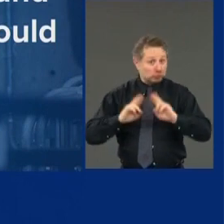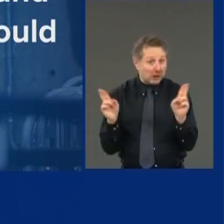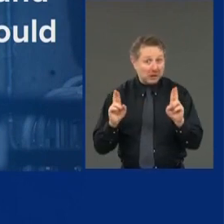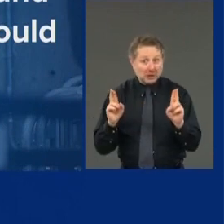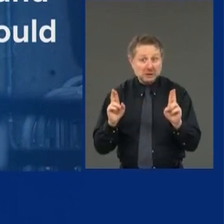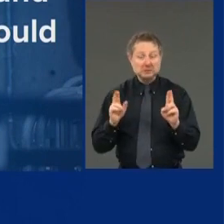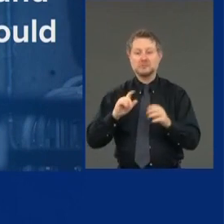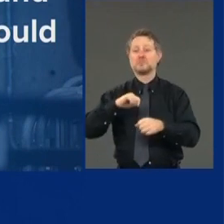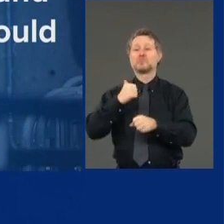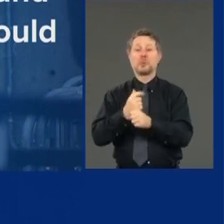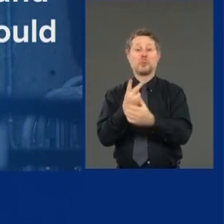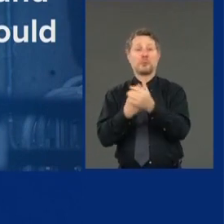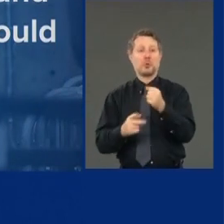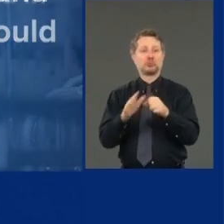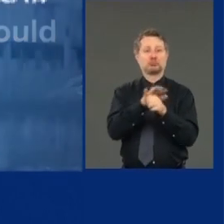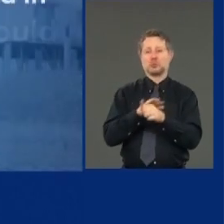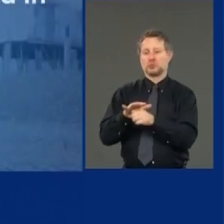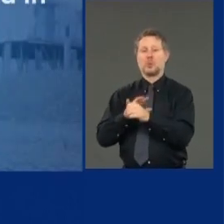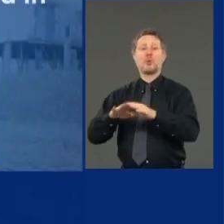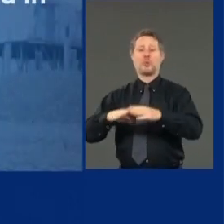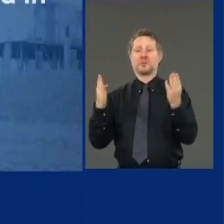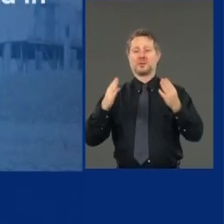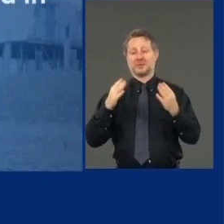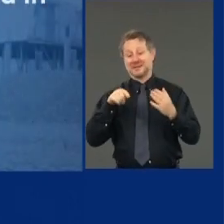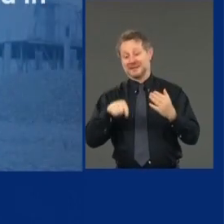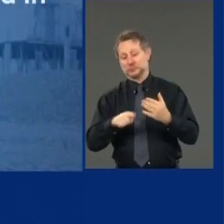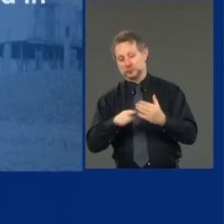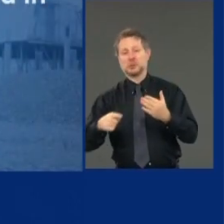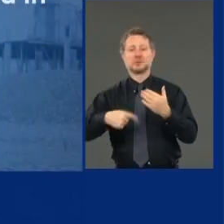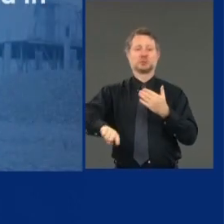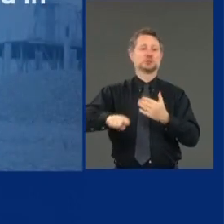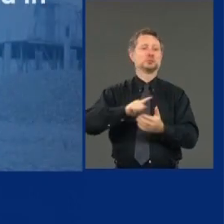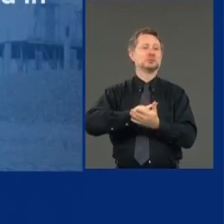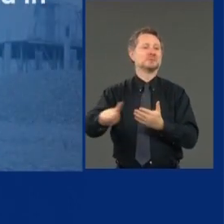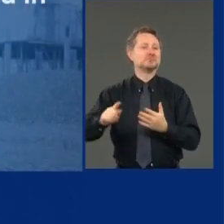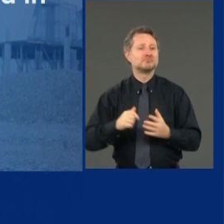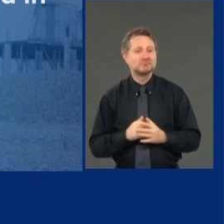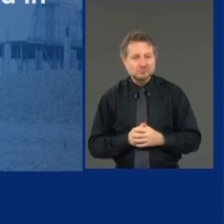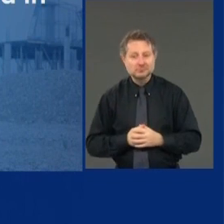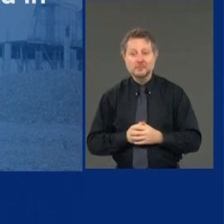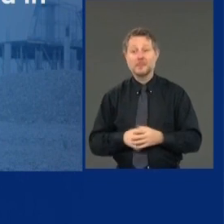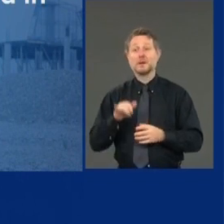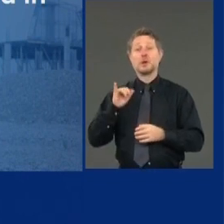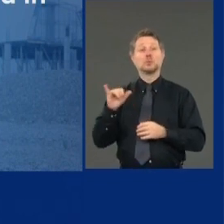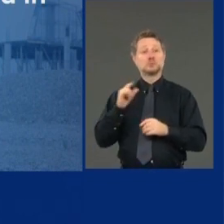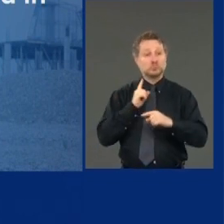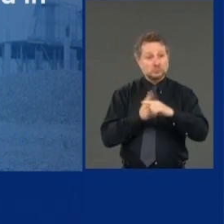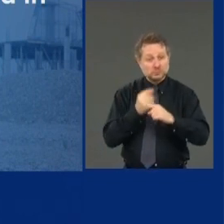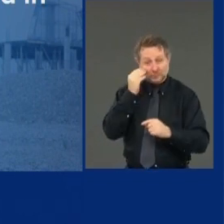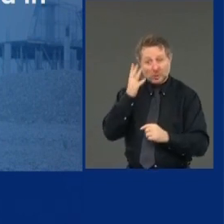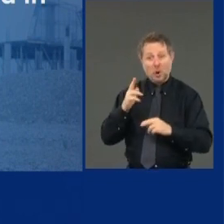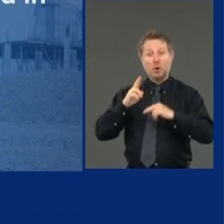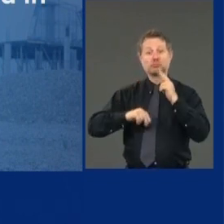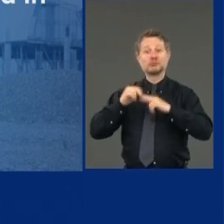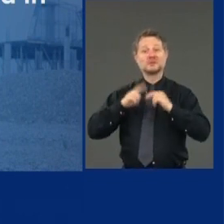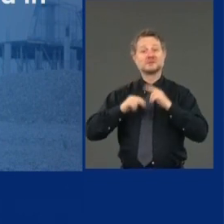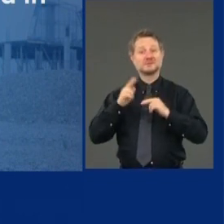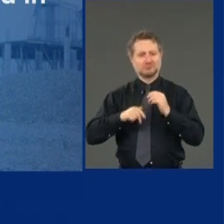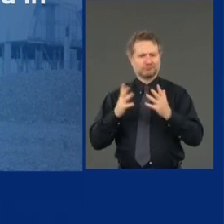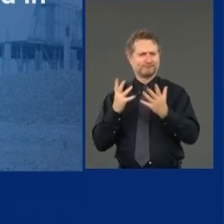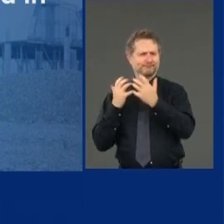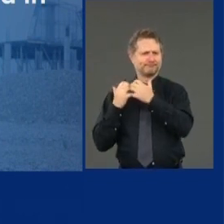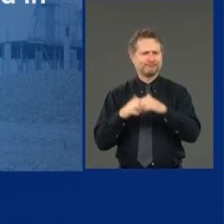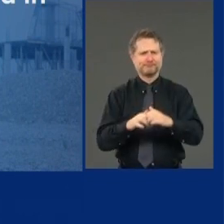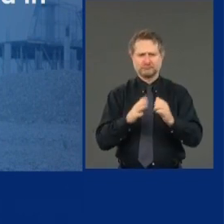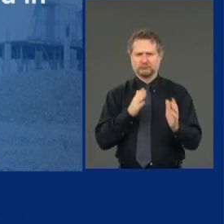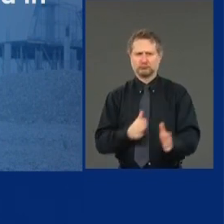Both regions could reopen this week. In anticipation of that, we're going to allow construction staging. Phase